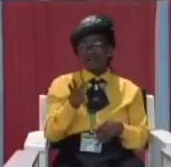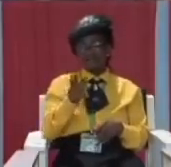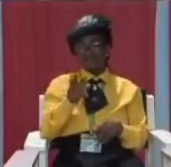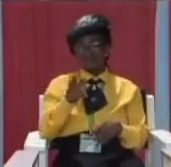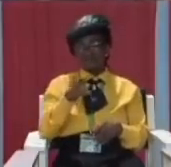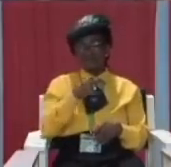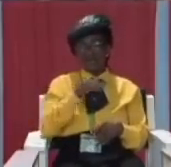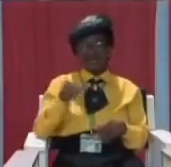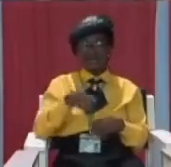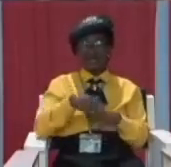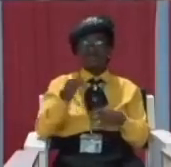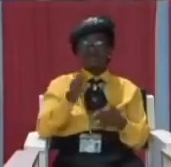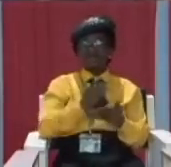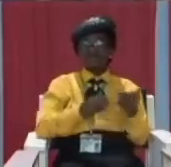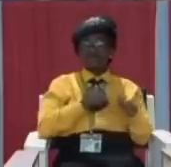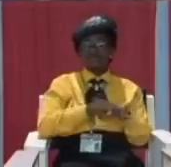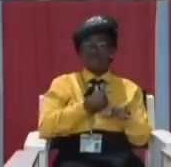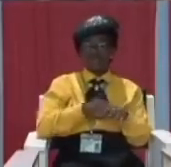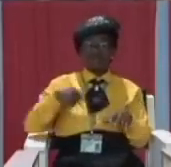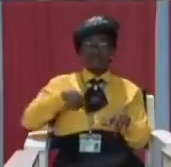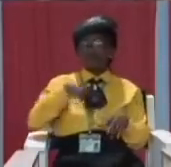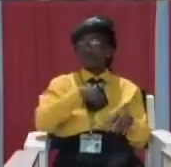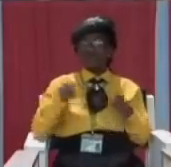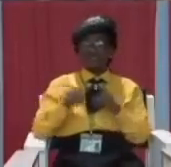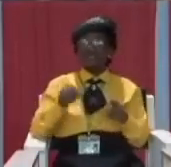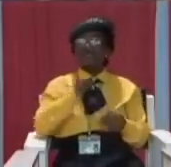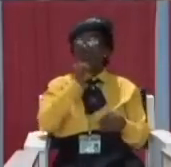And after some time, we didn't see the wife again.